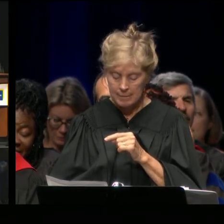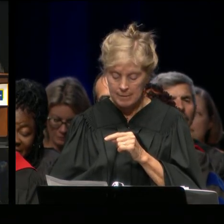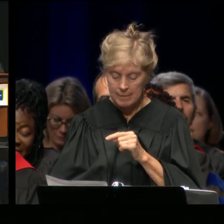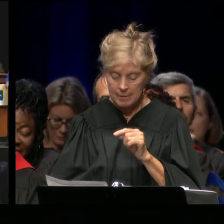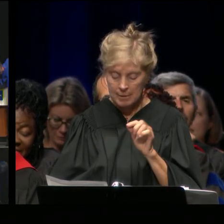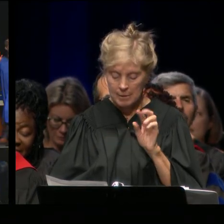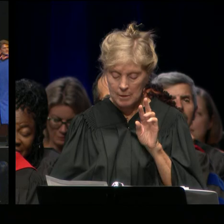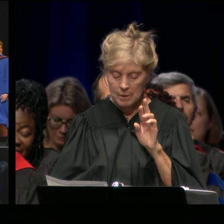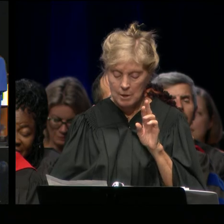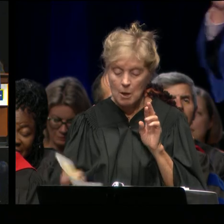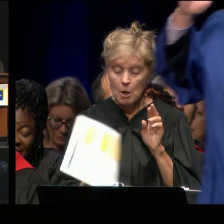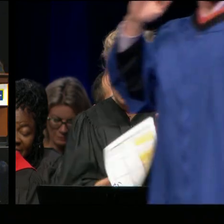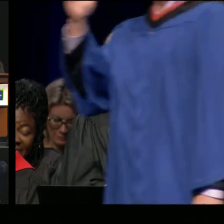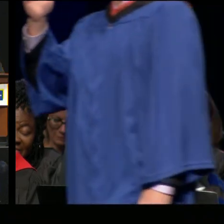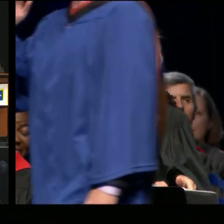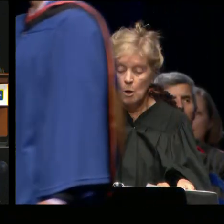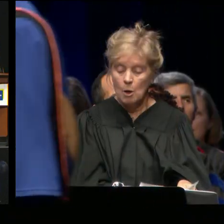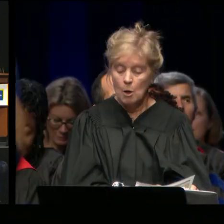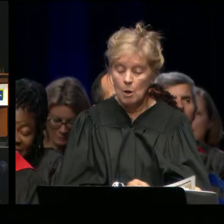Ryan Madden.